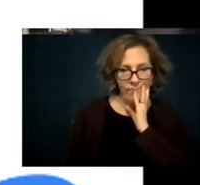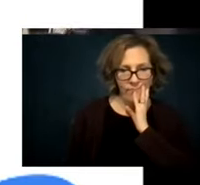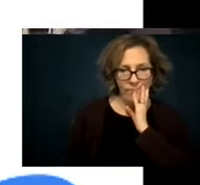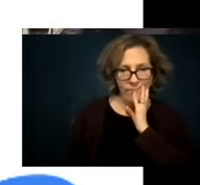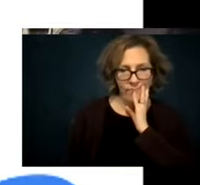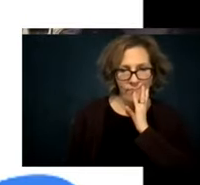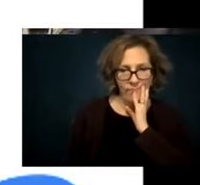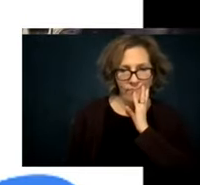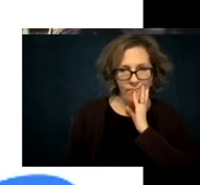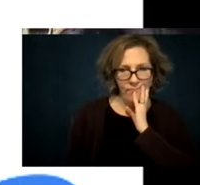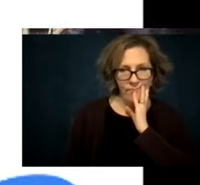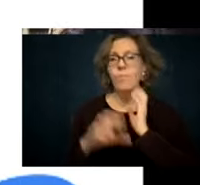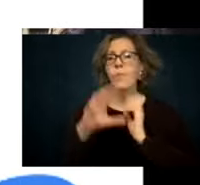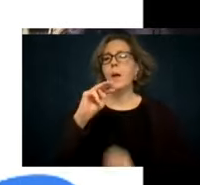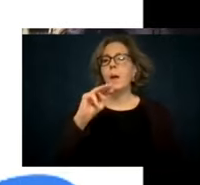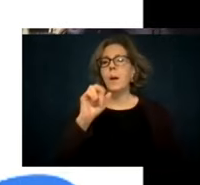Mary DeBonte.